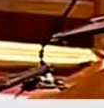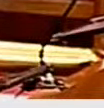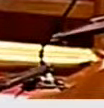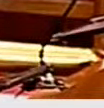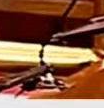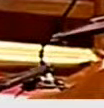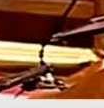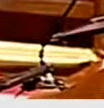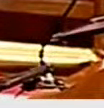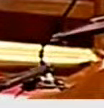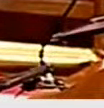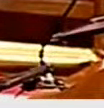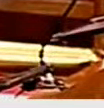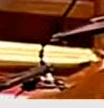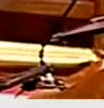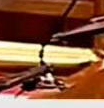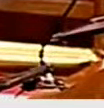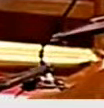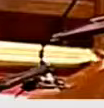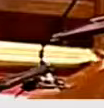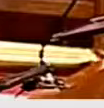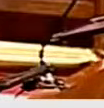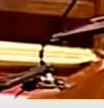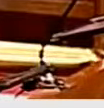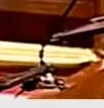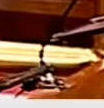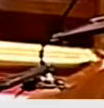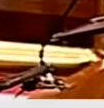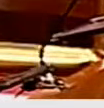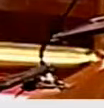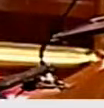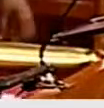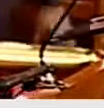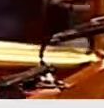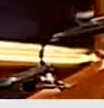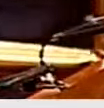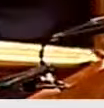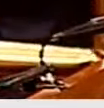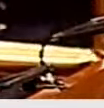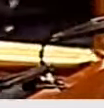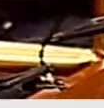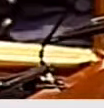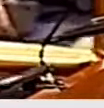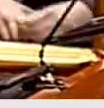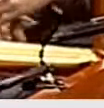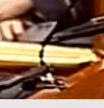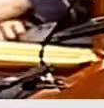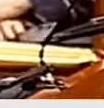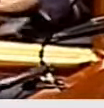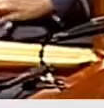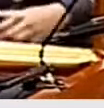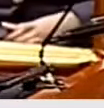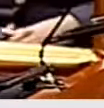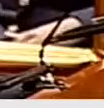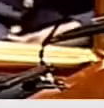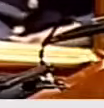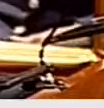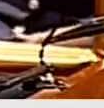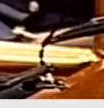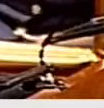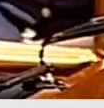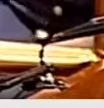chaos for interview to State House. You know, these reporters themselves are fighting for space.